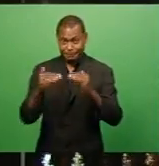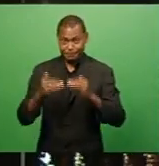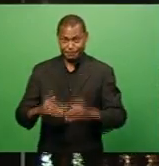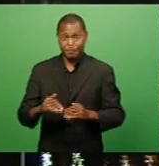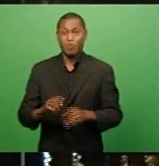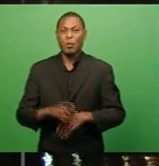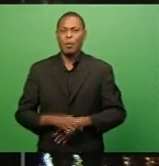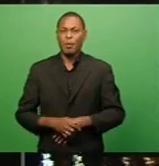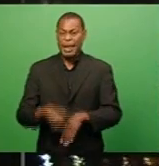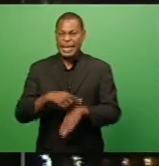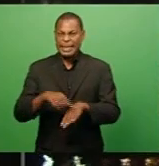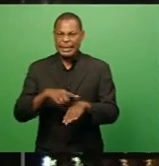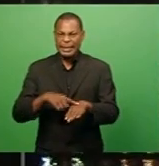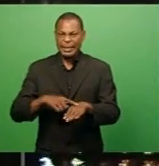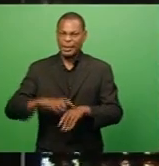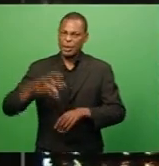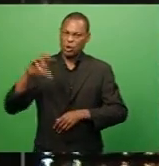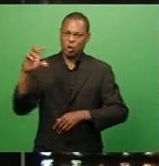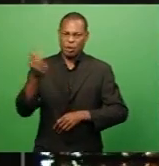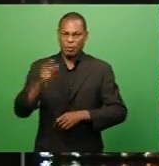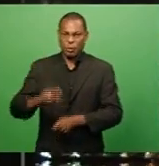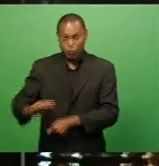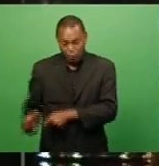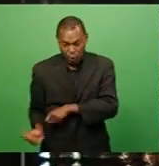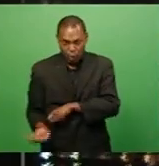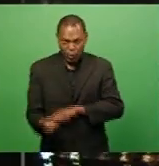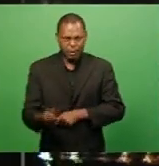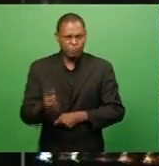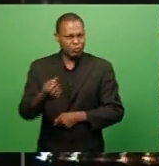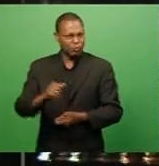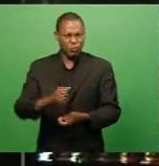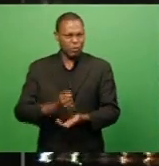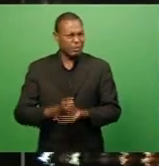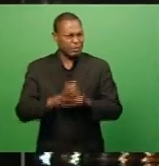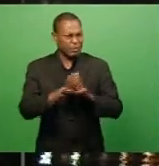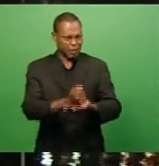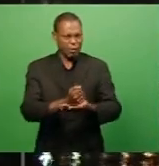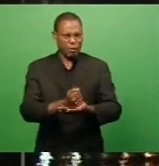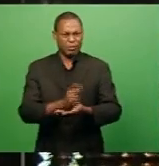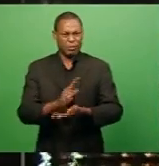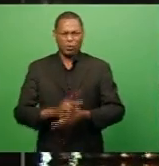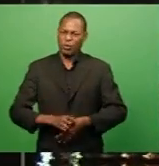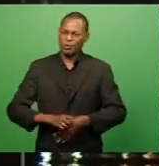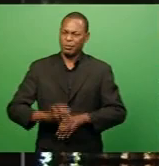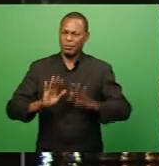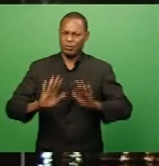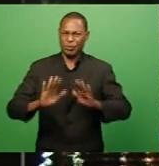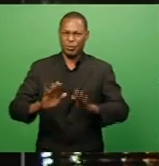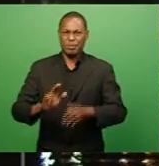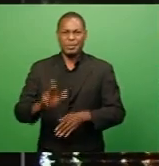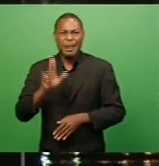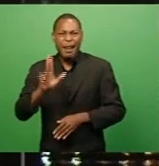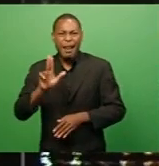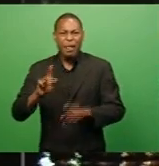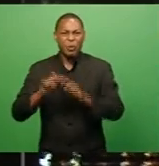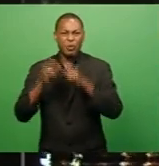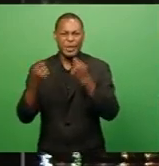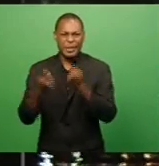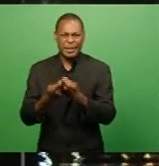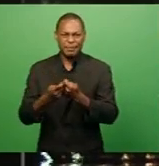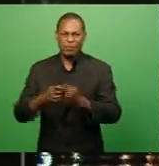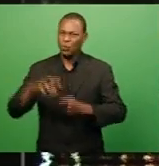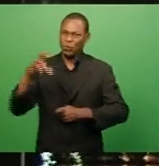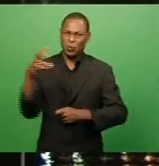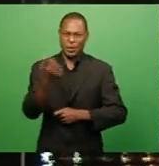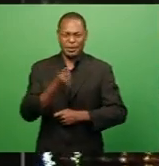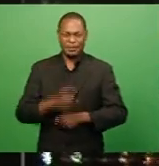Easter Championship with almost no support has not hindered the Namuka Lau team's plan to come out on top. The team, made